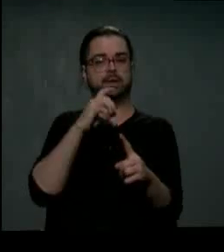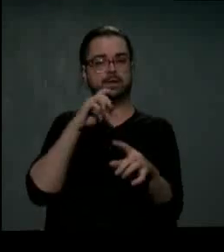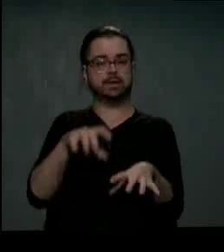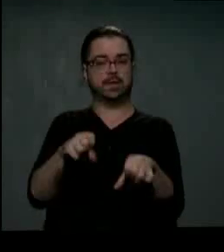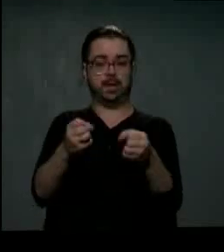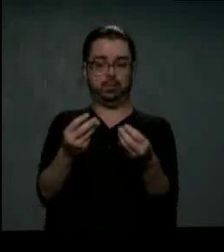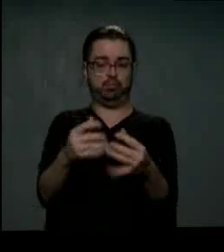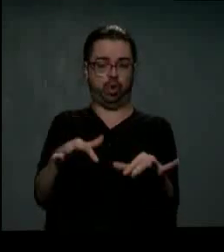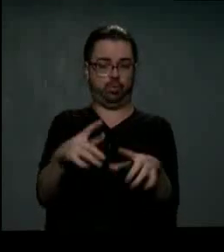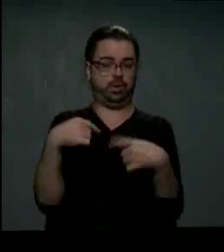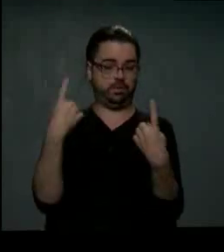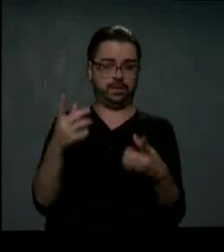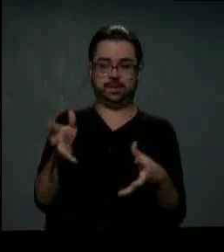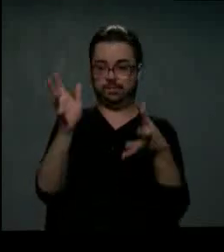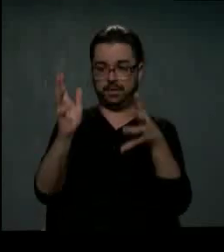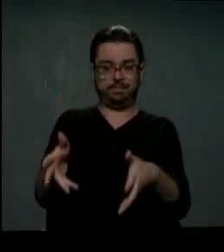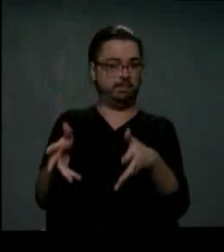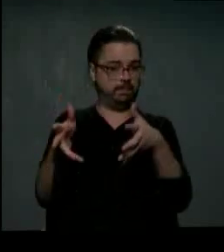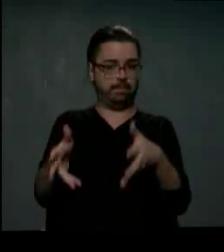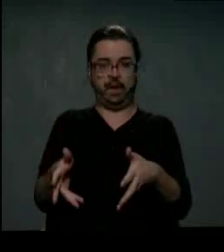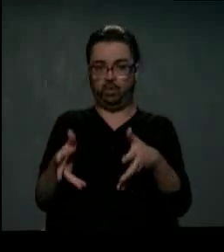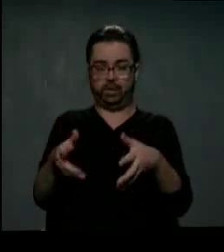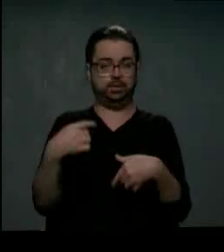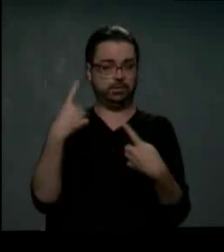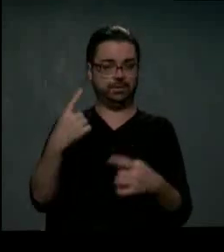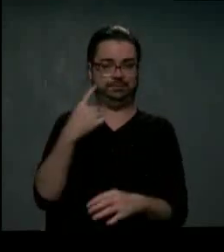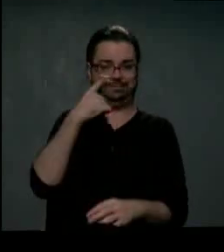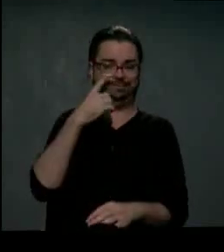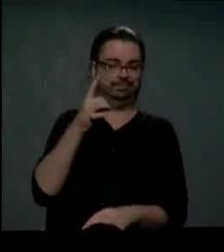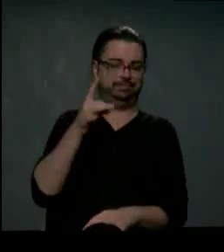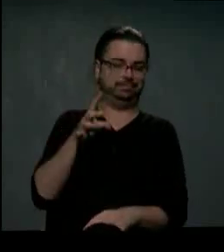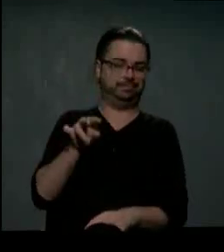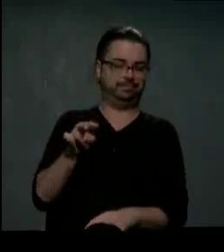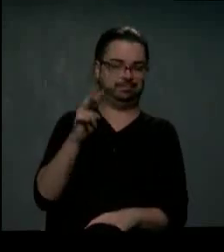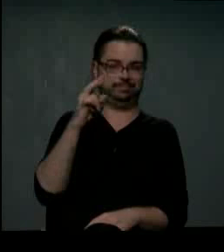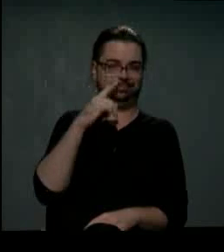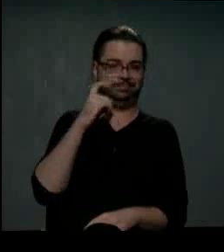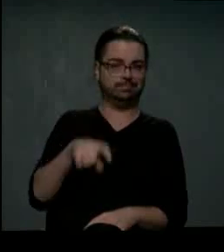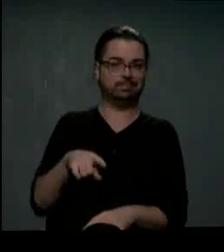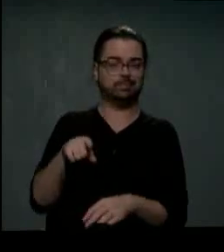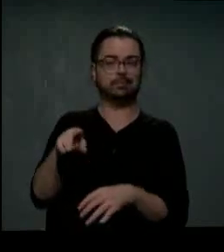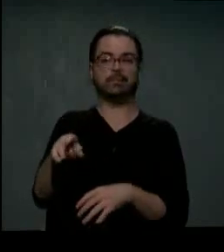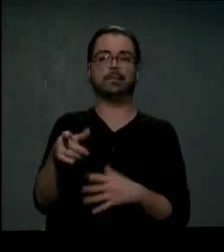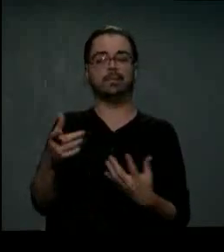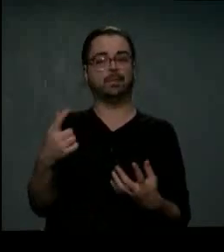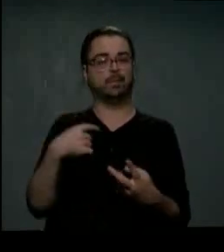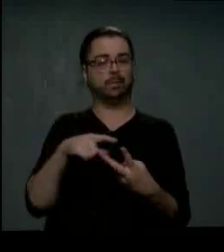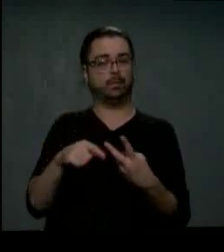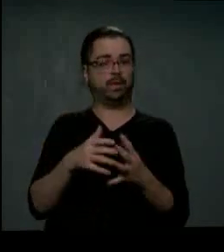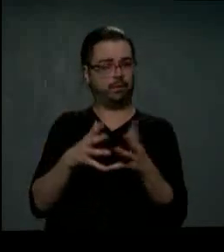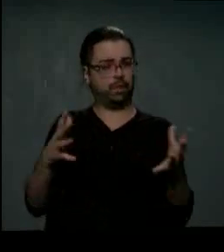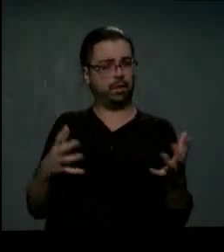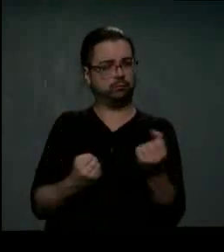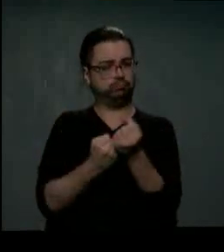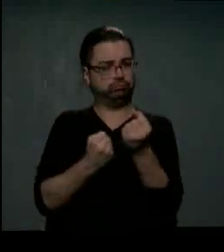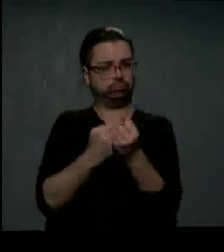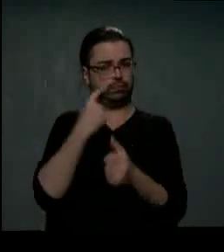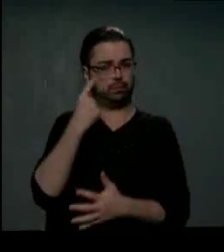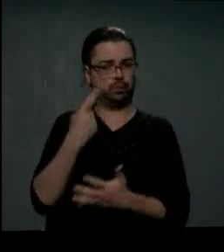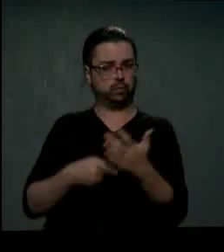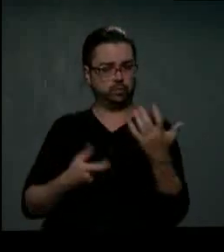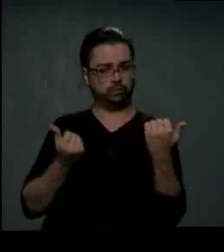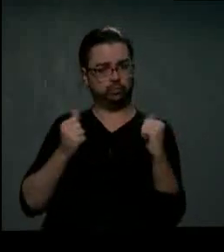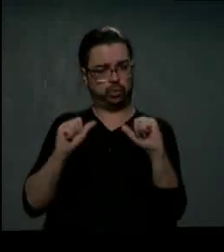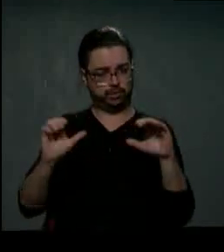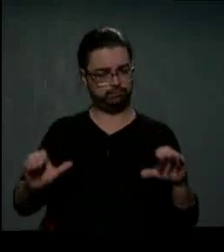that's basically been barren and has been an eyesore in a lot of ways to the community. And we have a lot of support for what we're trying to do